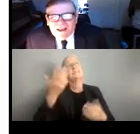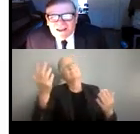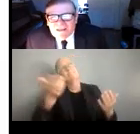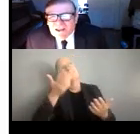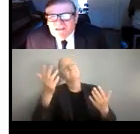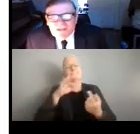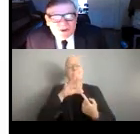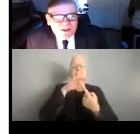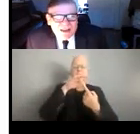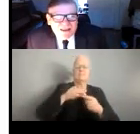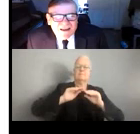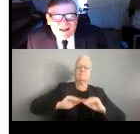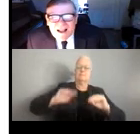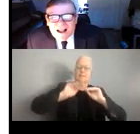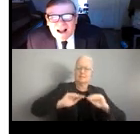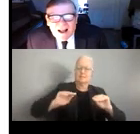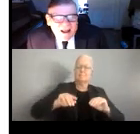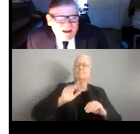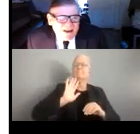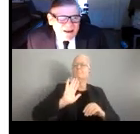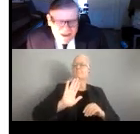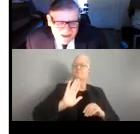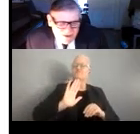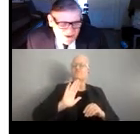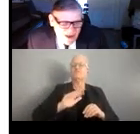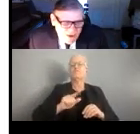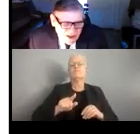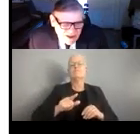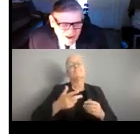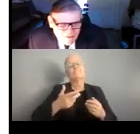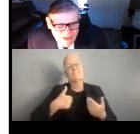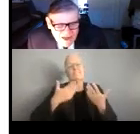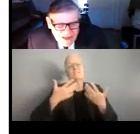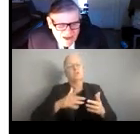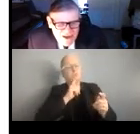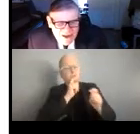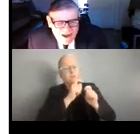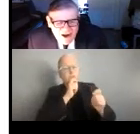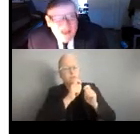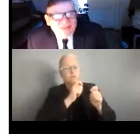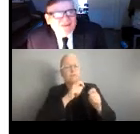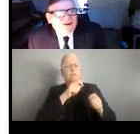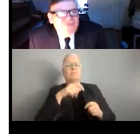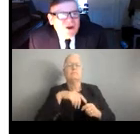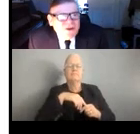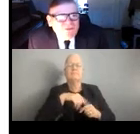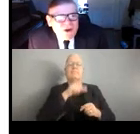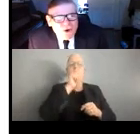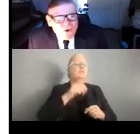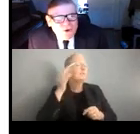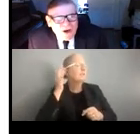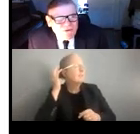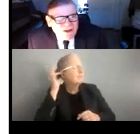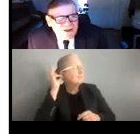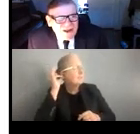training and disability resource center. And I did an interview there with Manik Garanathrana,